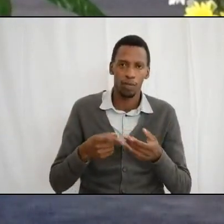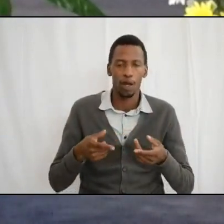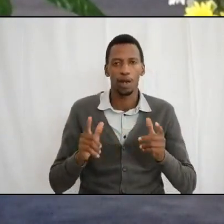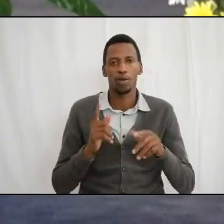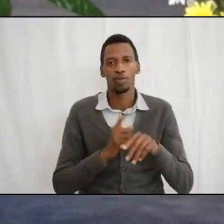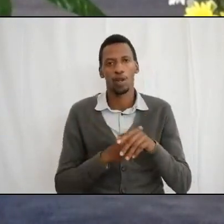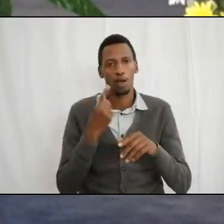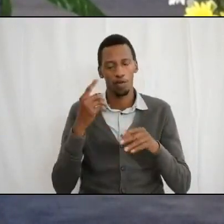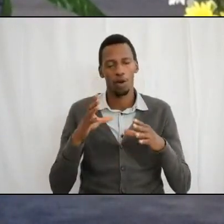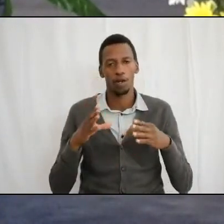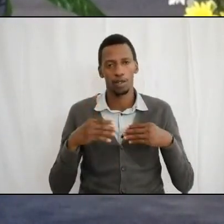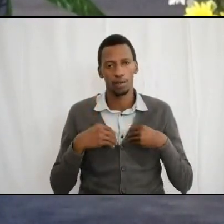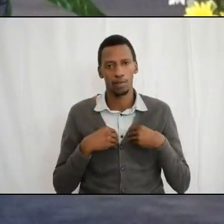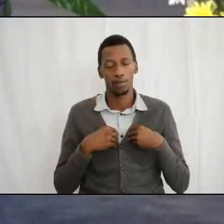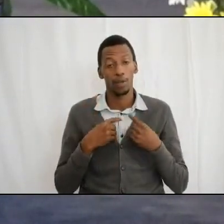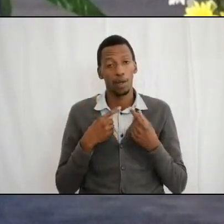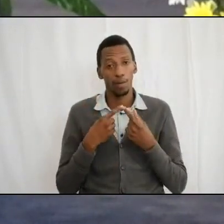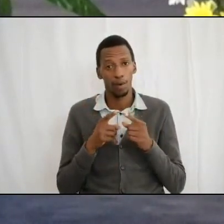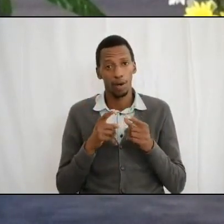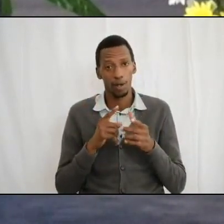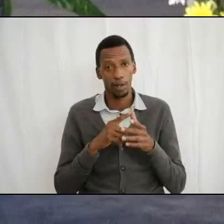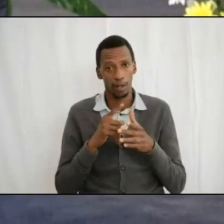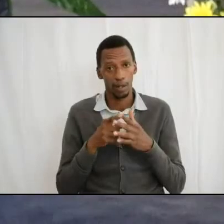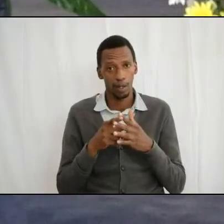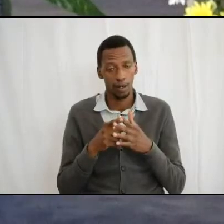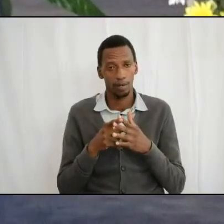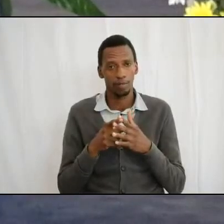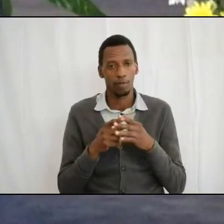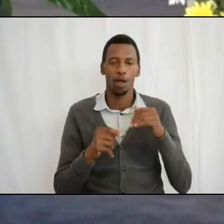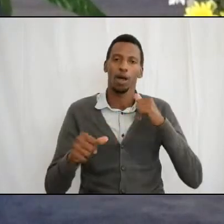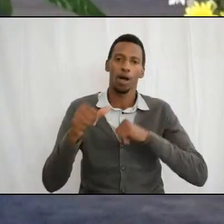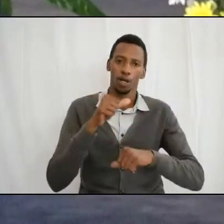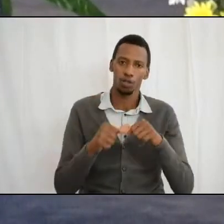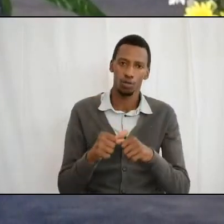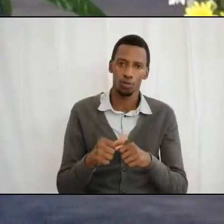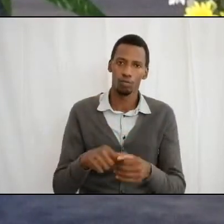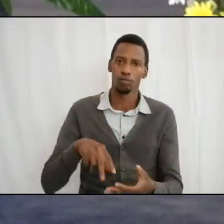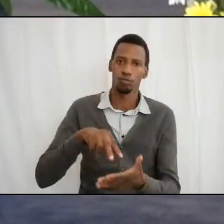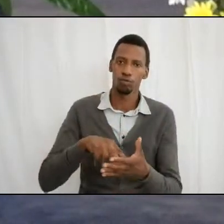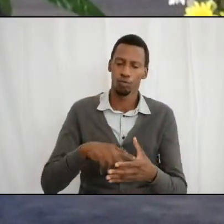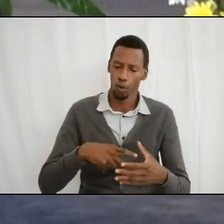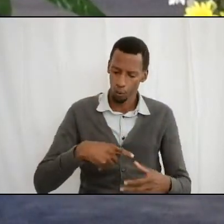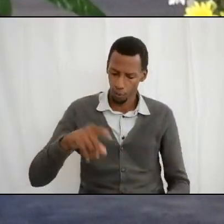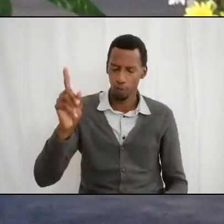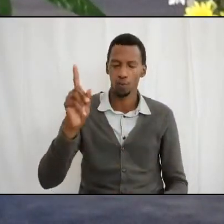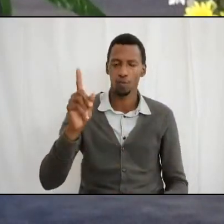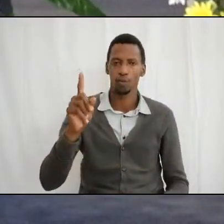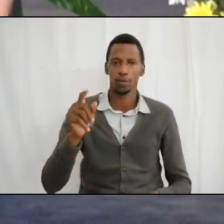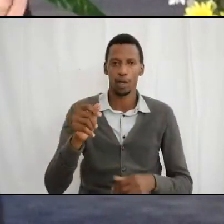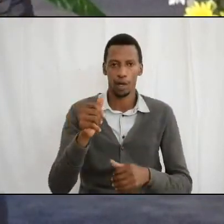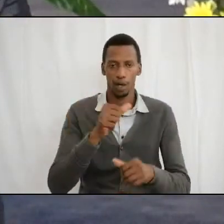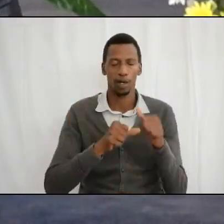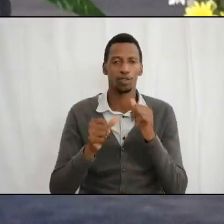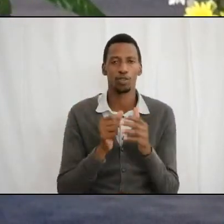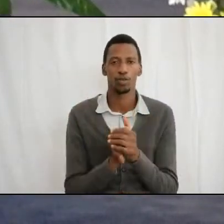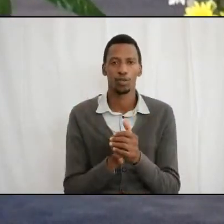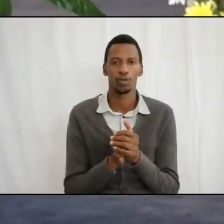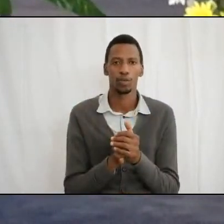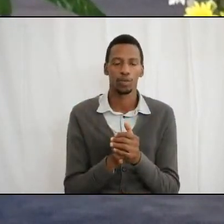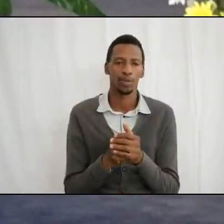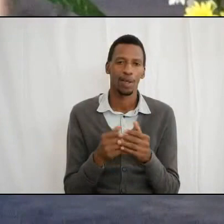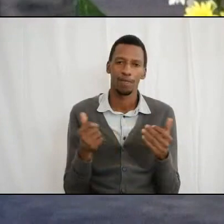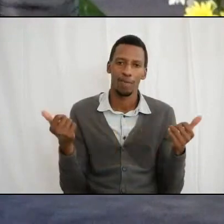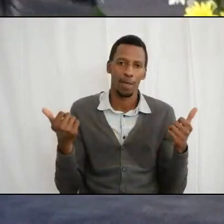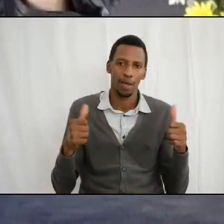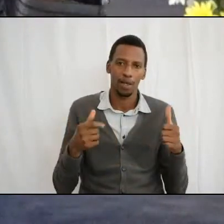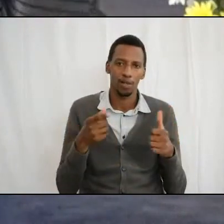for acceptance. But then head for action. Get up and go. Head for action. Whatever you